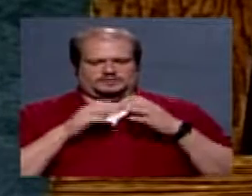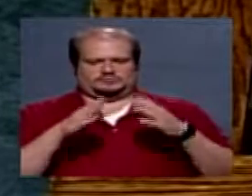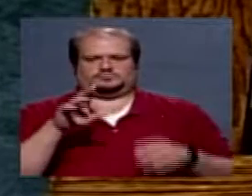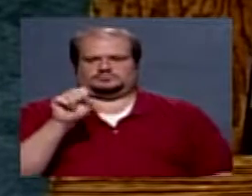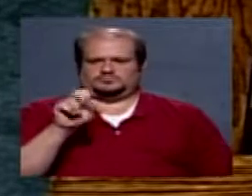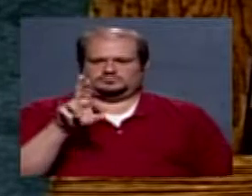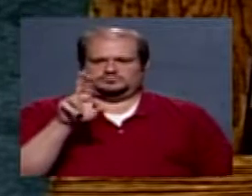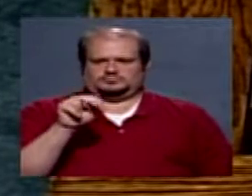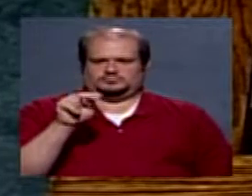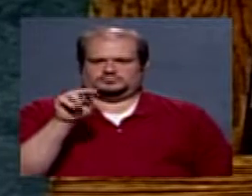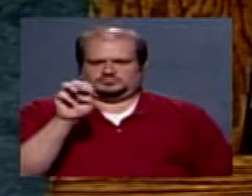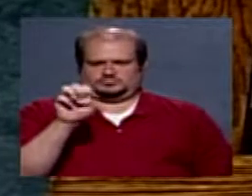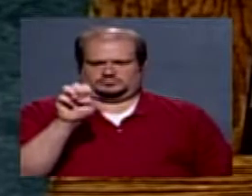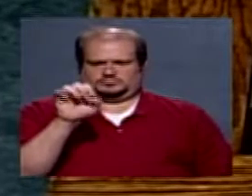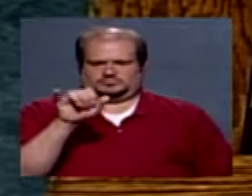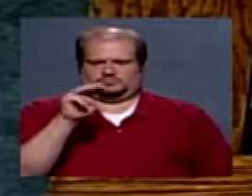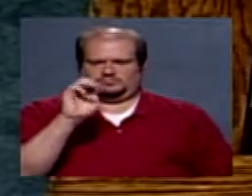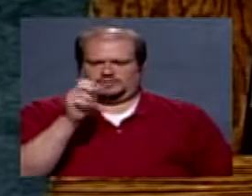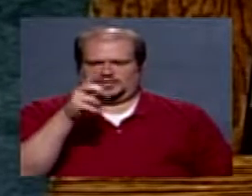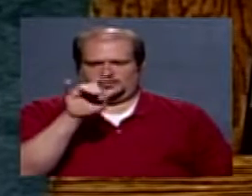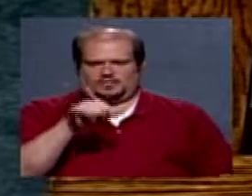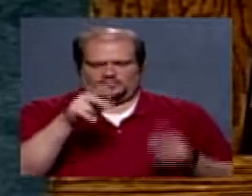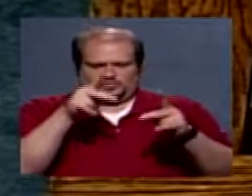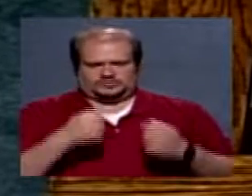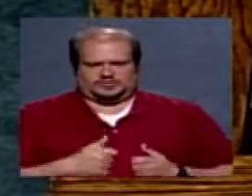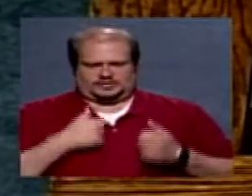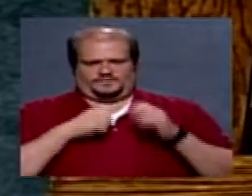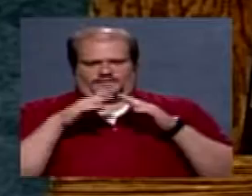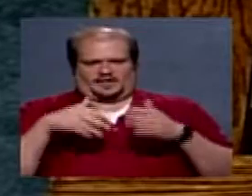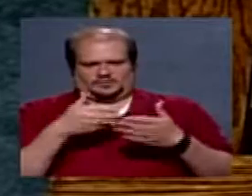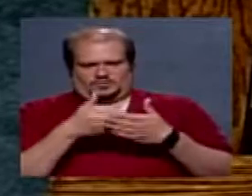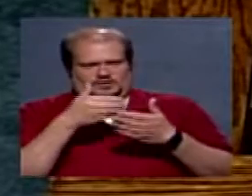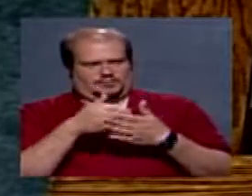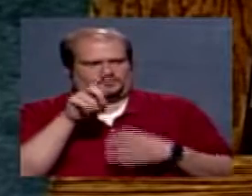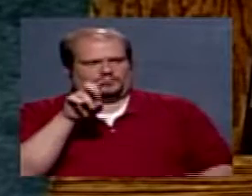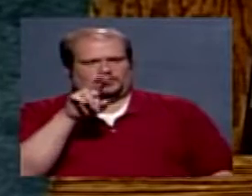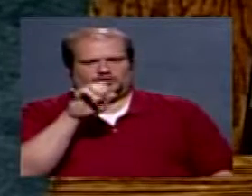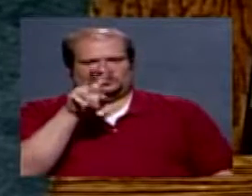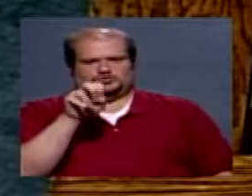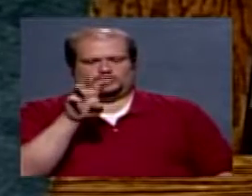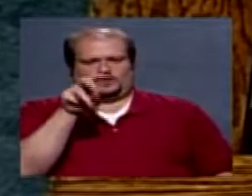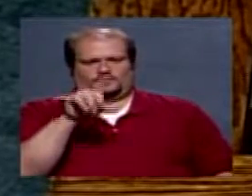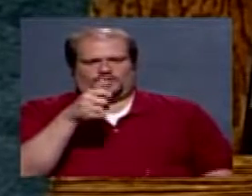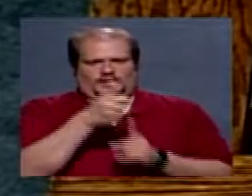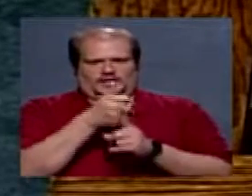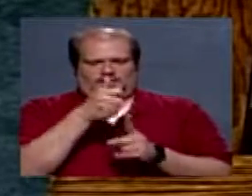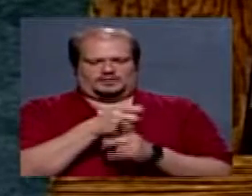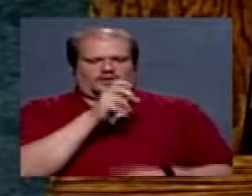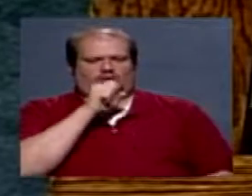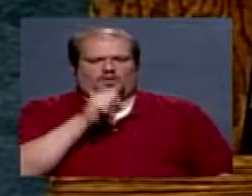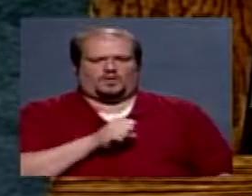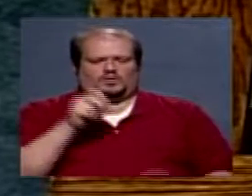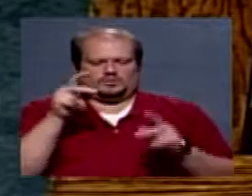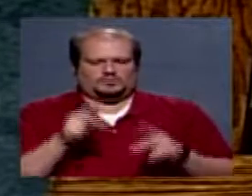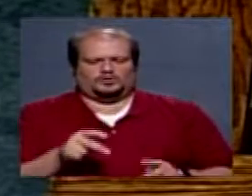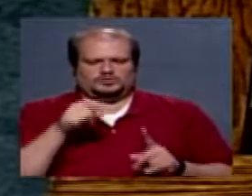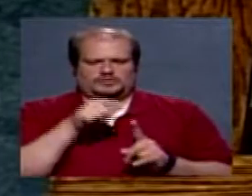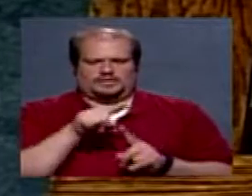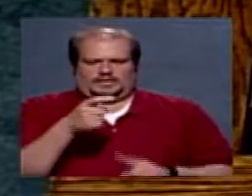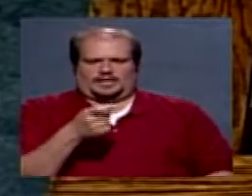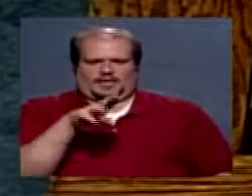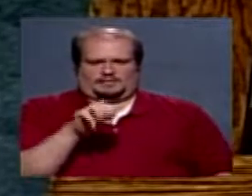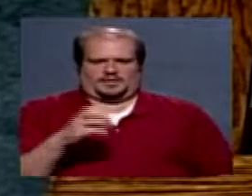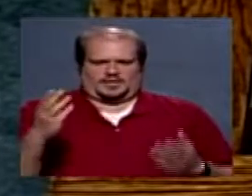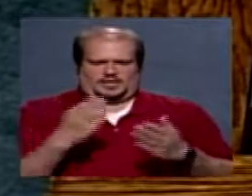Sunnymead. The person who lives at this house right beside the driveway, he is an elderly person, and he cannot be